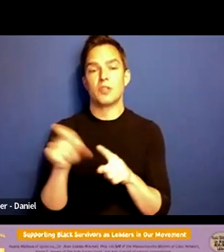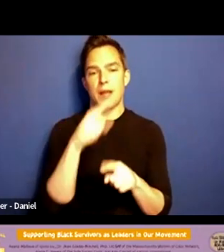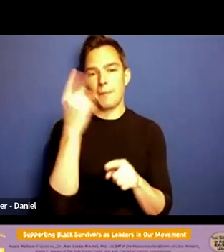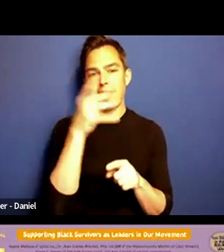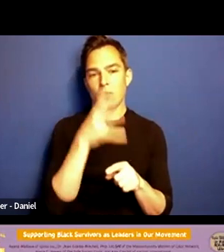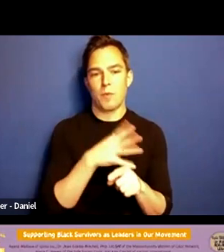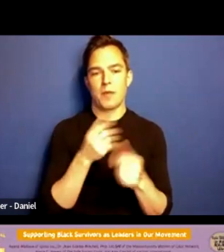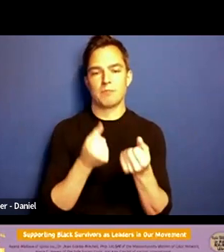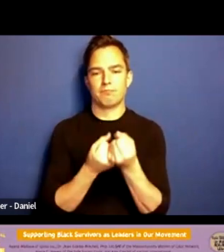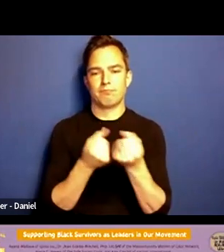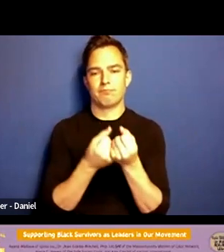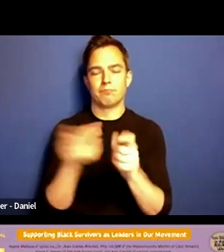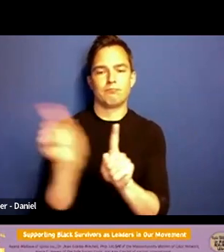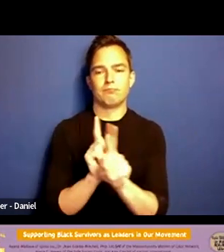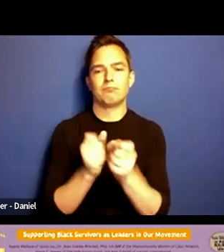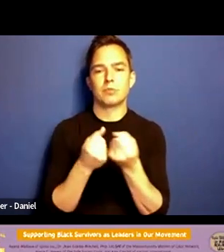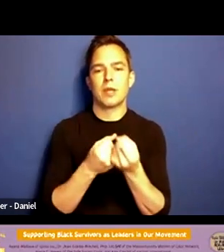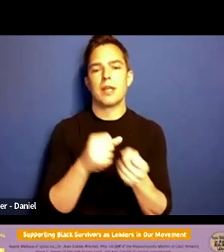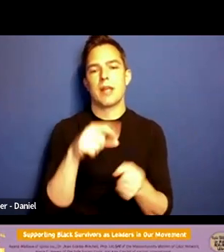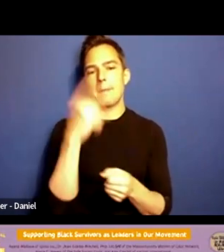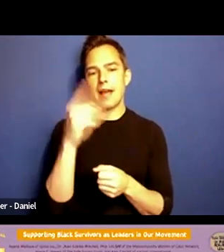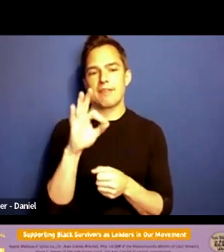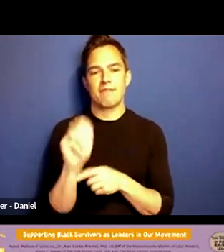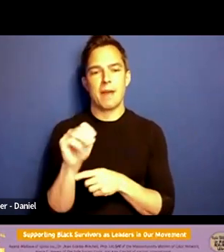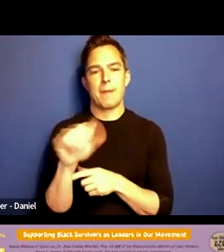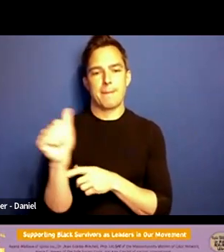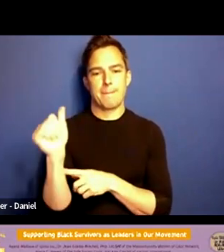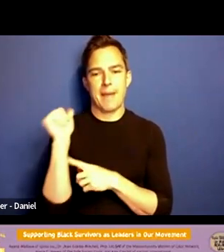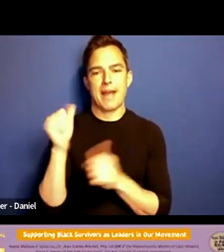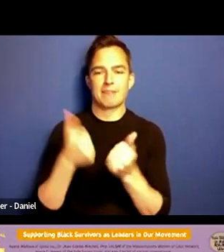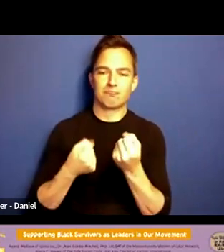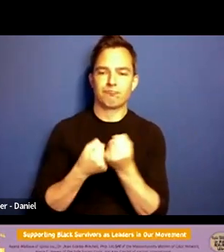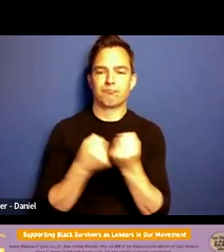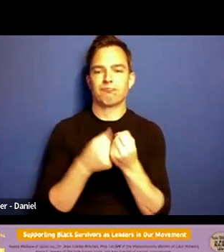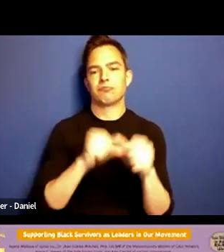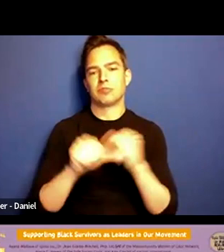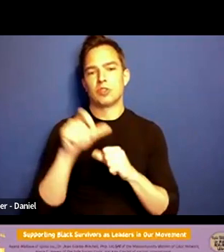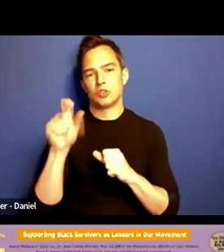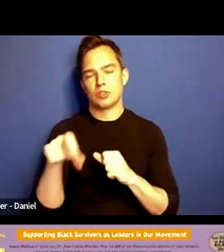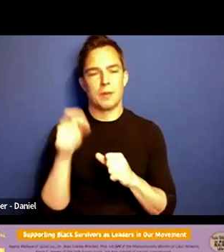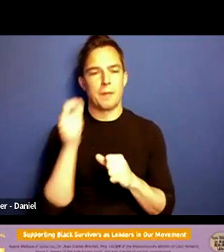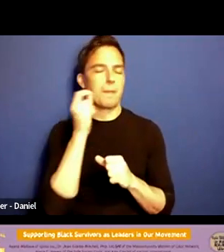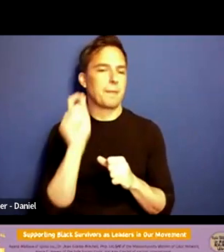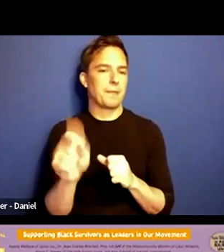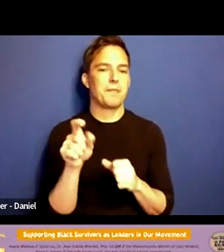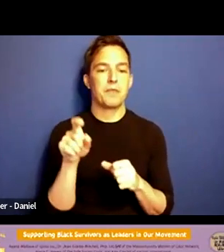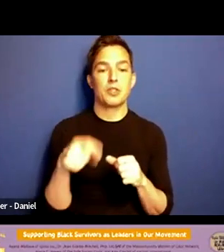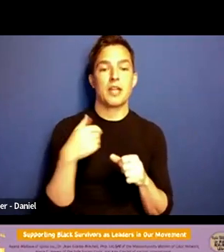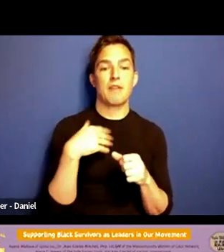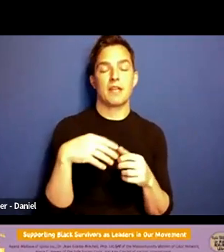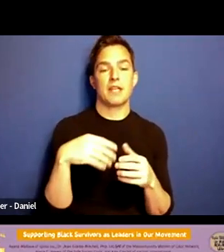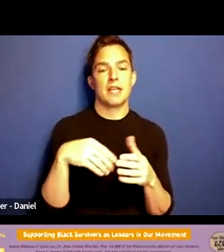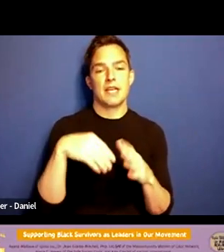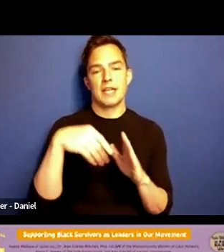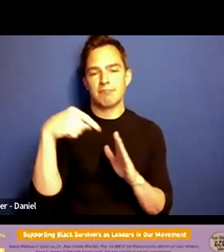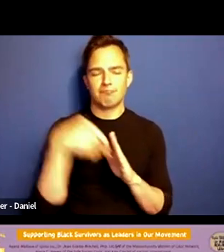back. You have to have that Black femme's back, like regardless of anything. Like there should be such an innate trust